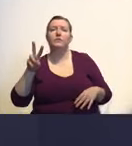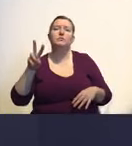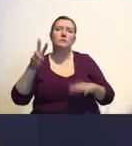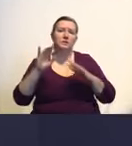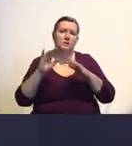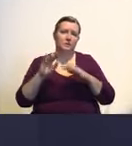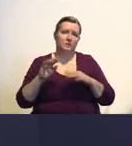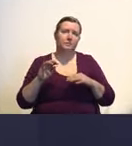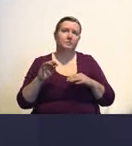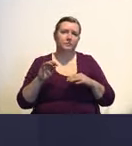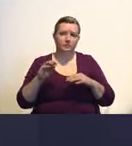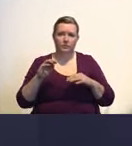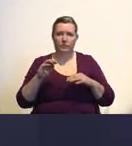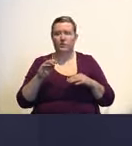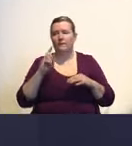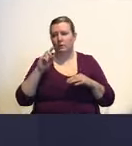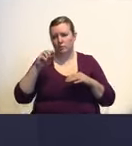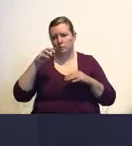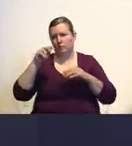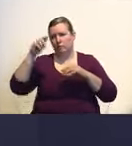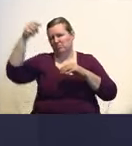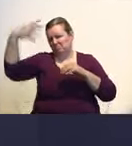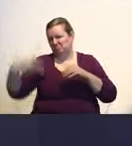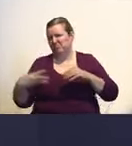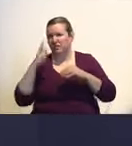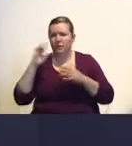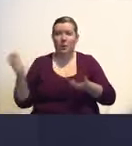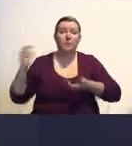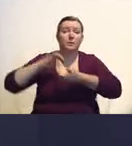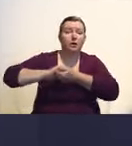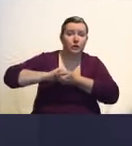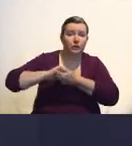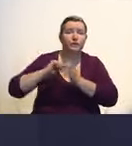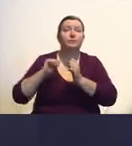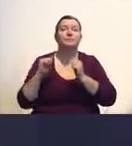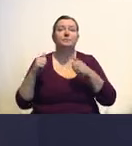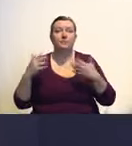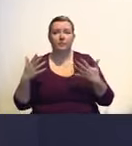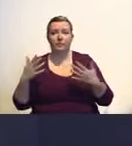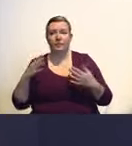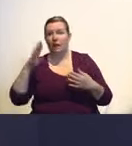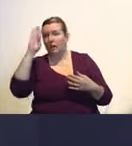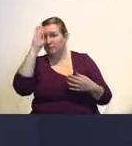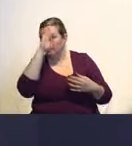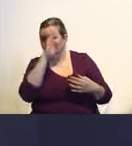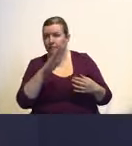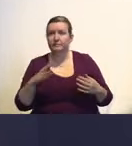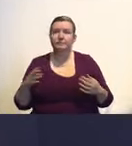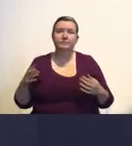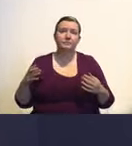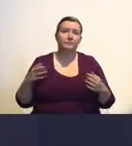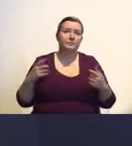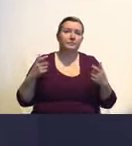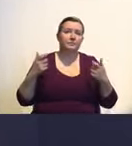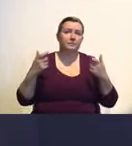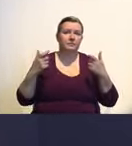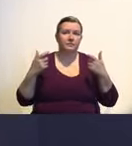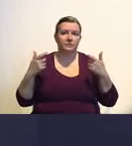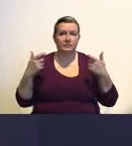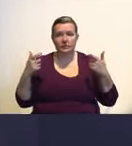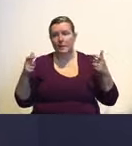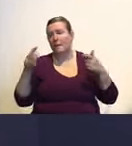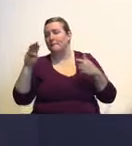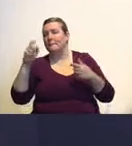covid19.nj.gov/boostnj. Our partners in this effort to get more residents boosted include hospitals, megasites, churches,